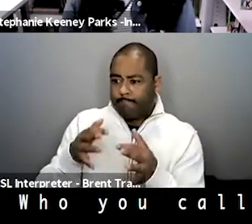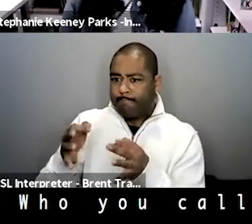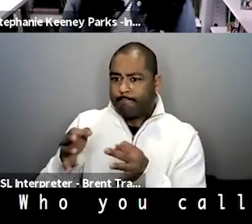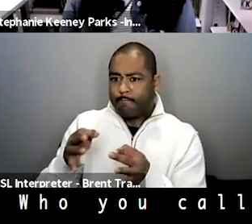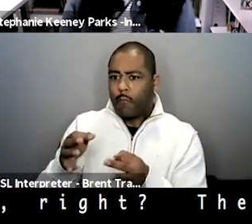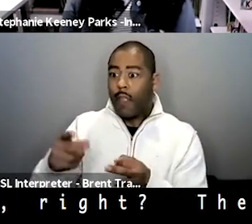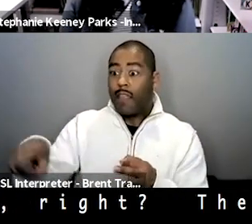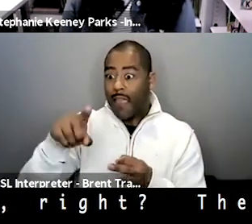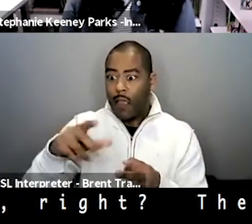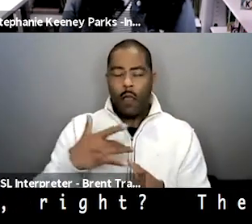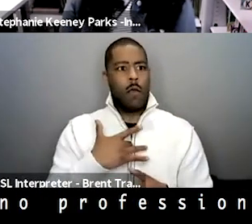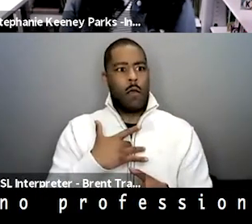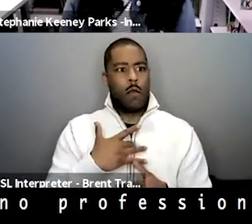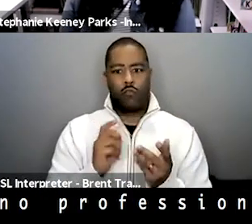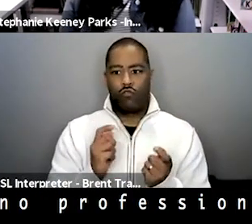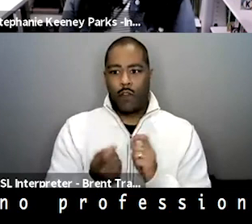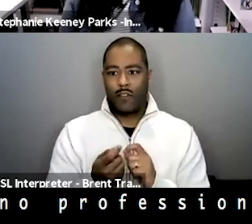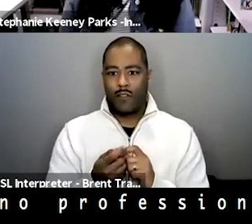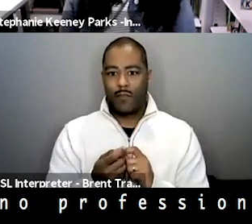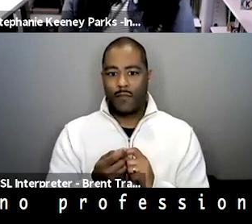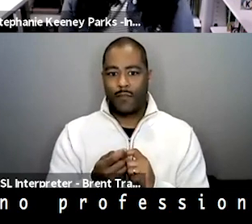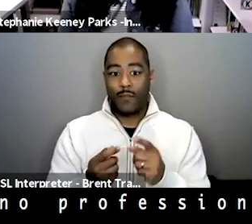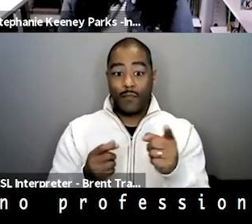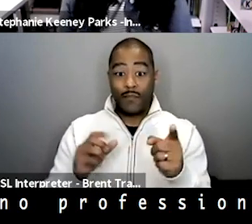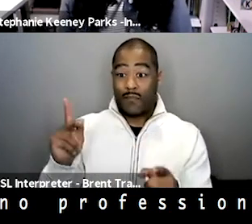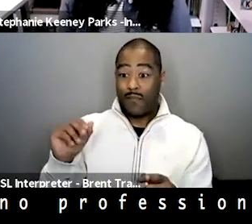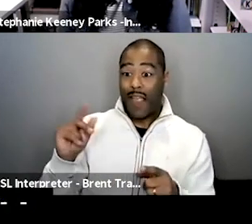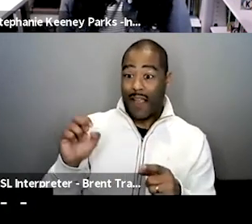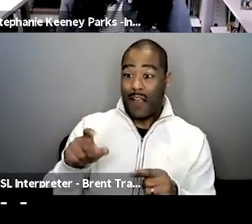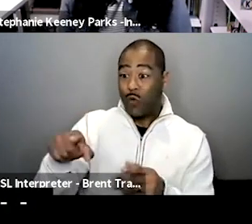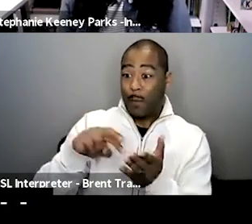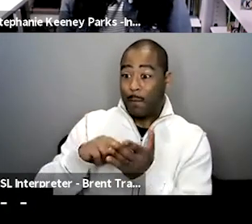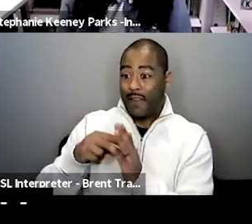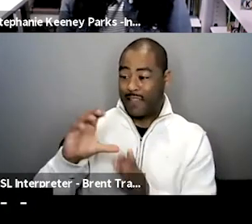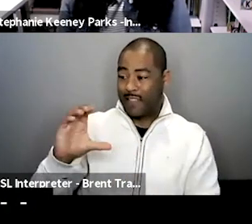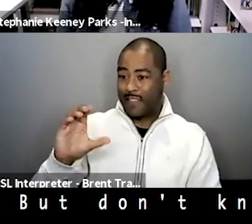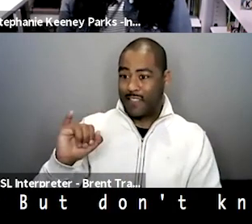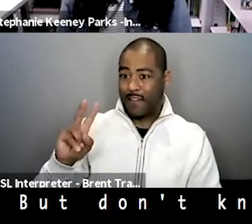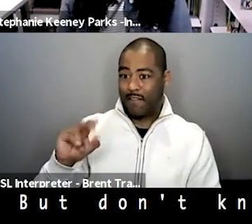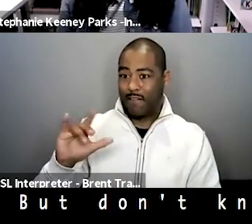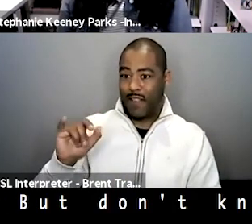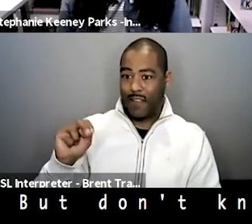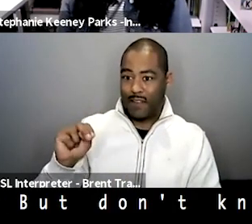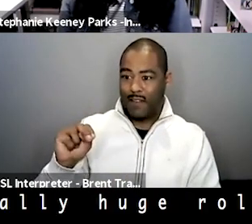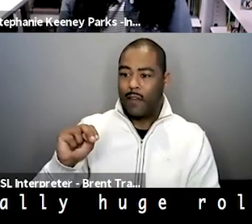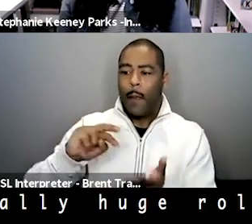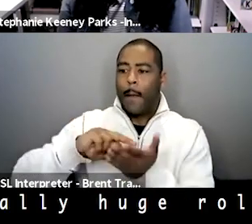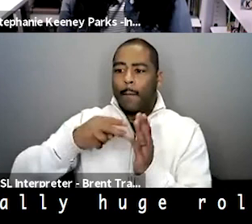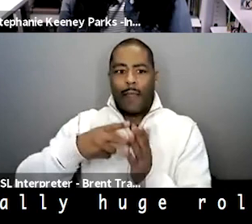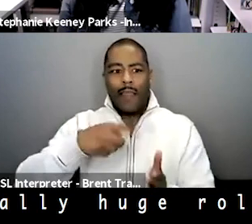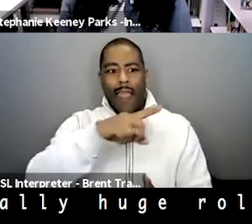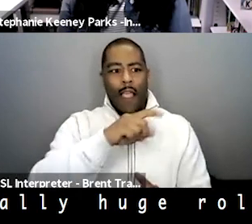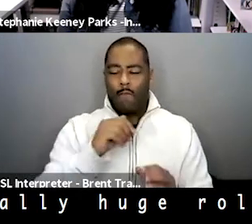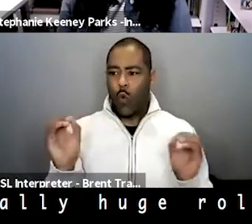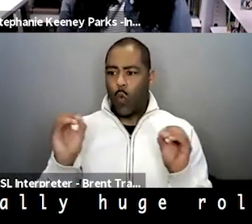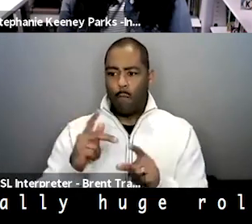Who you call the civilians, right? The people who have no professional or personal. But don't know that they actually